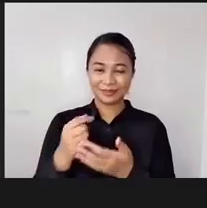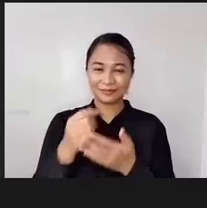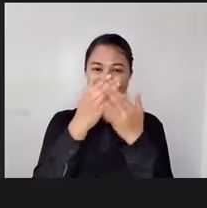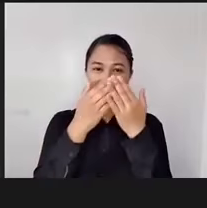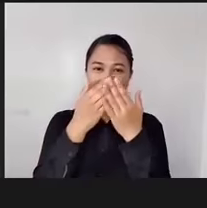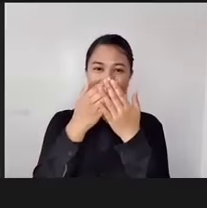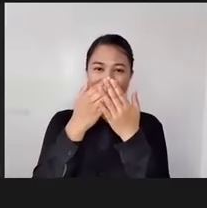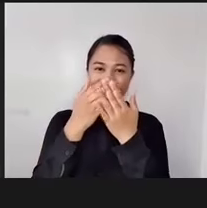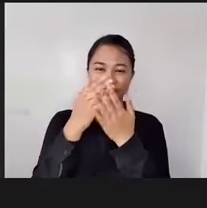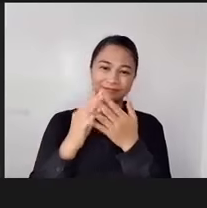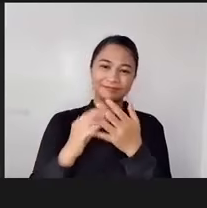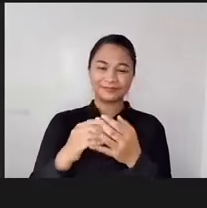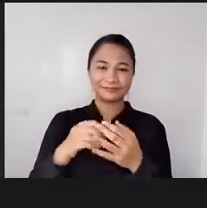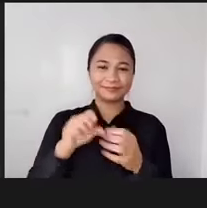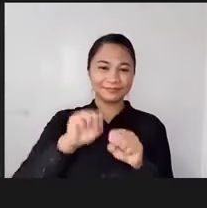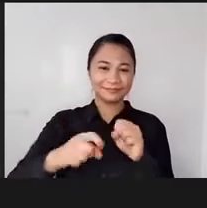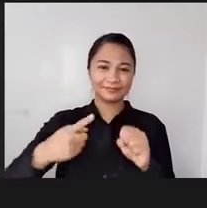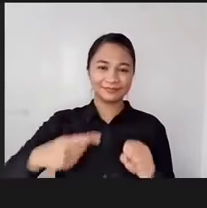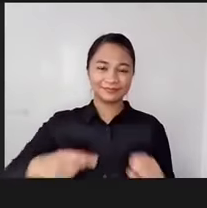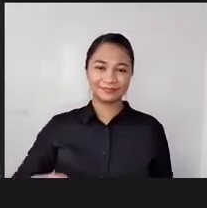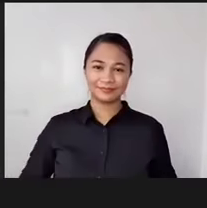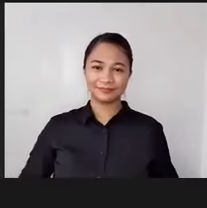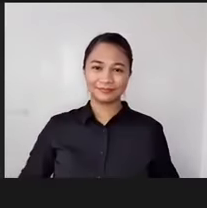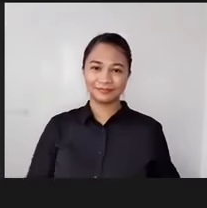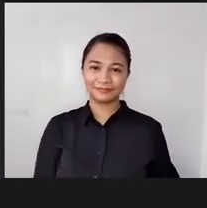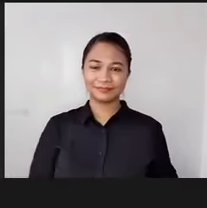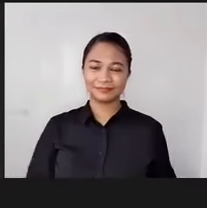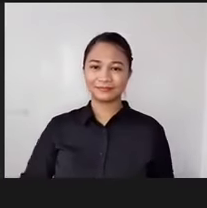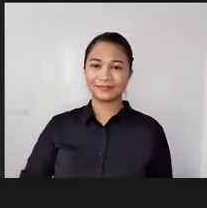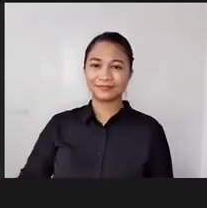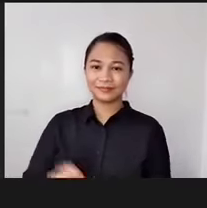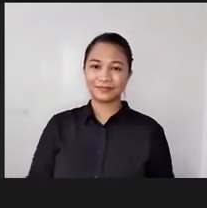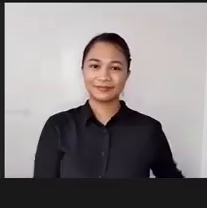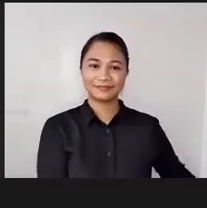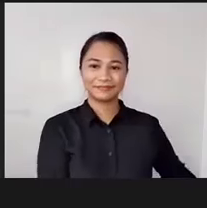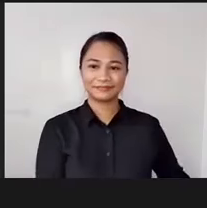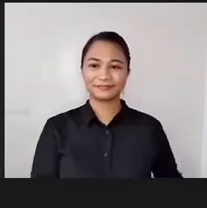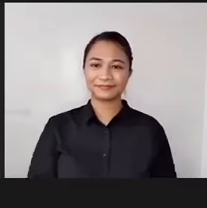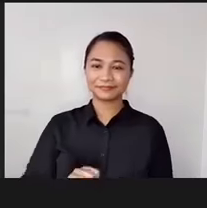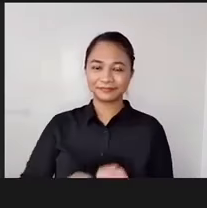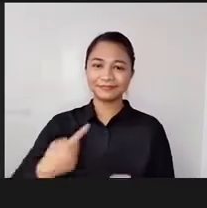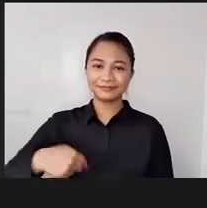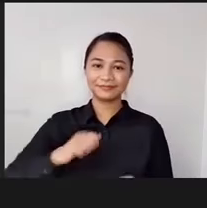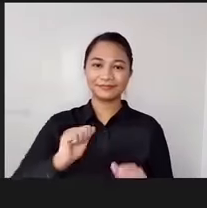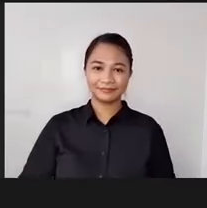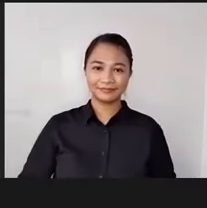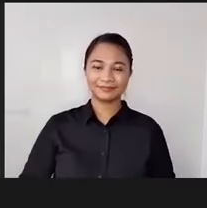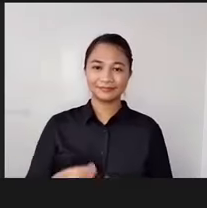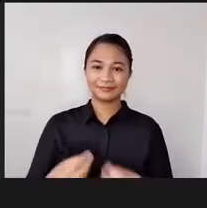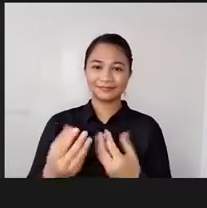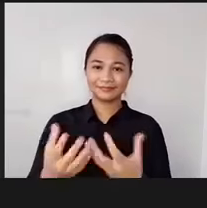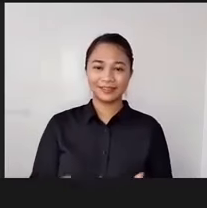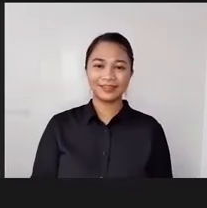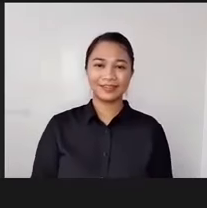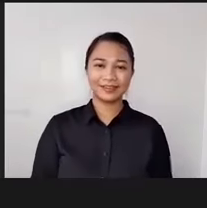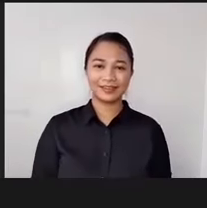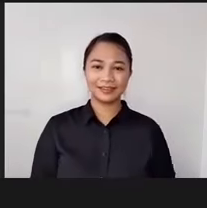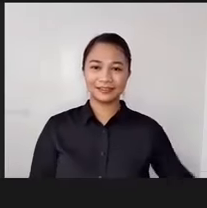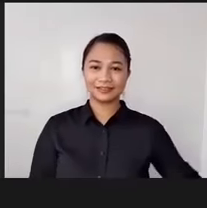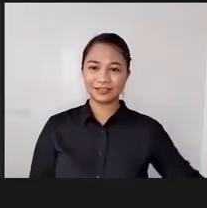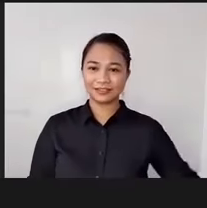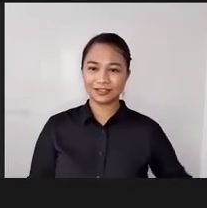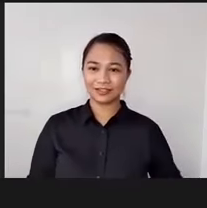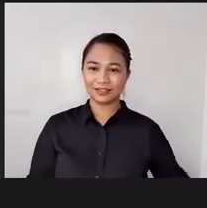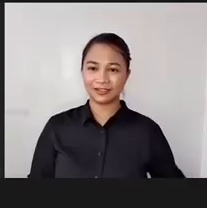natural resources such as solar power for off-the-grid areas. But more than electricity, it was so important to